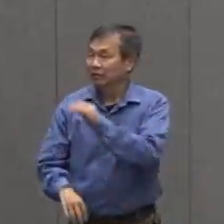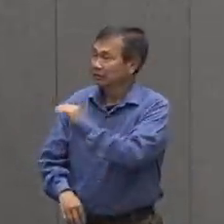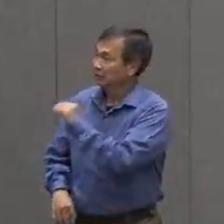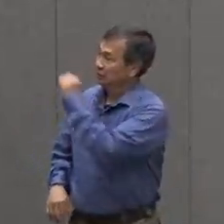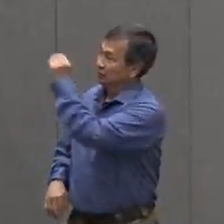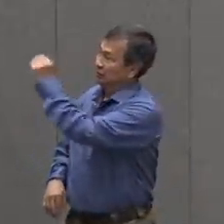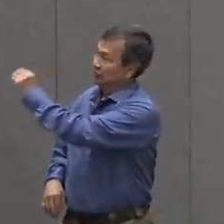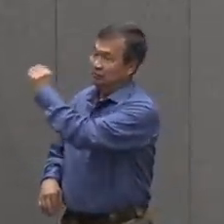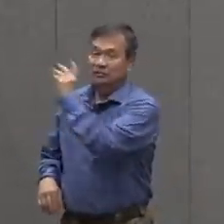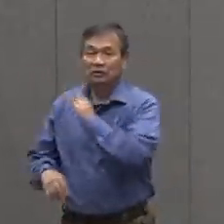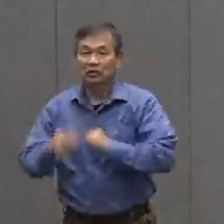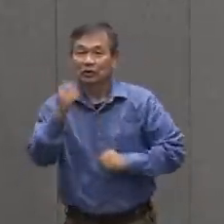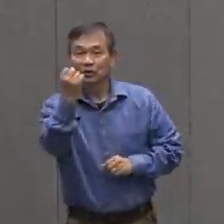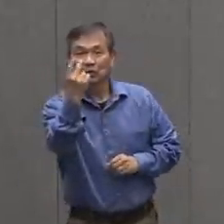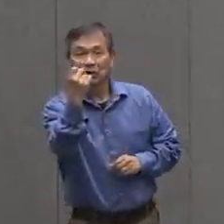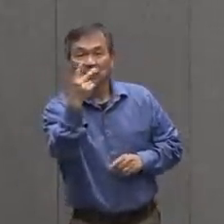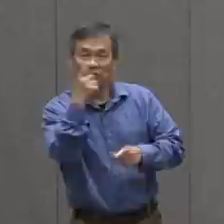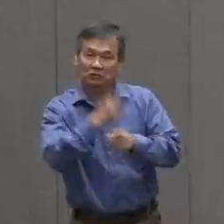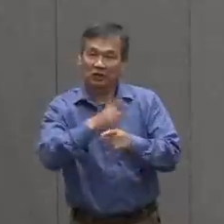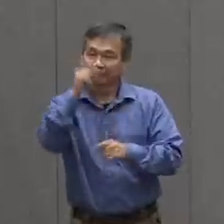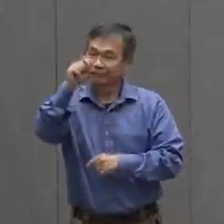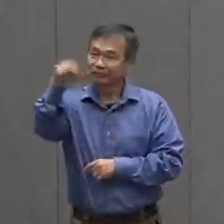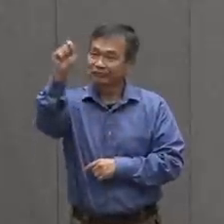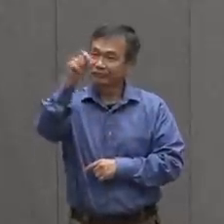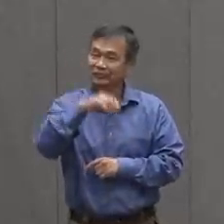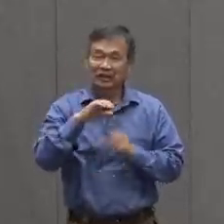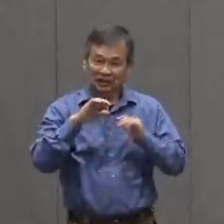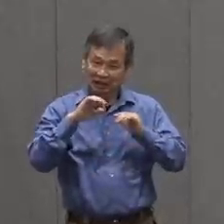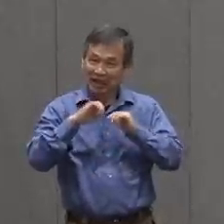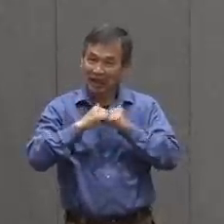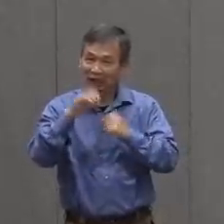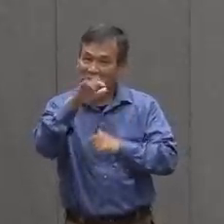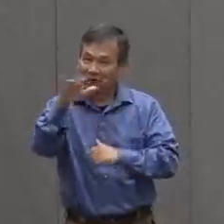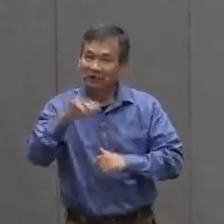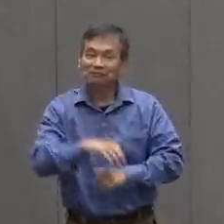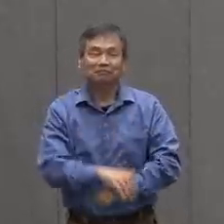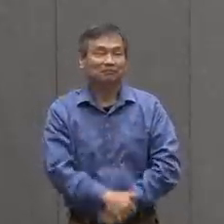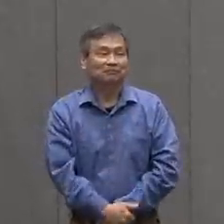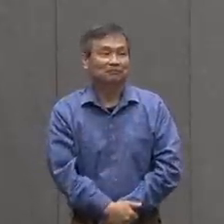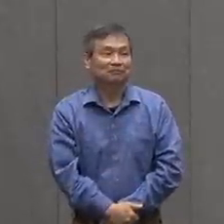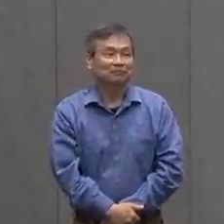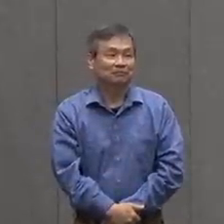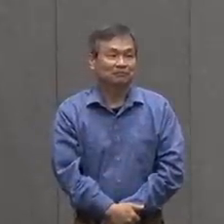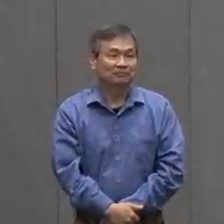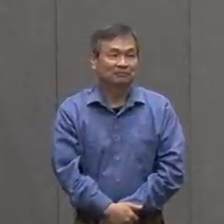side. That's how we spell the number 12.